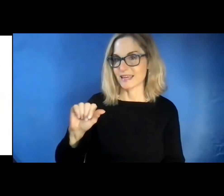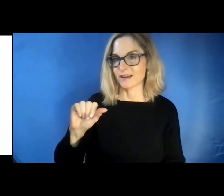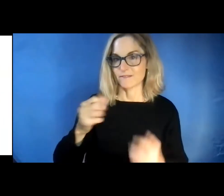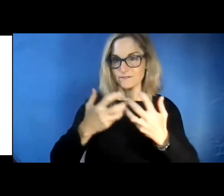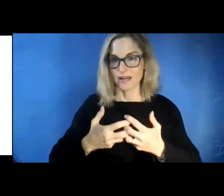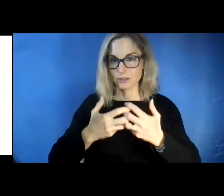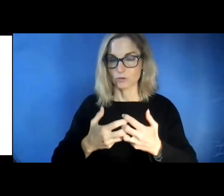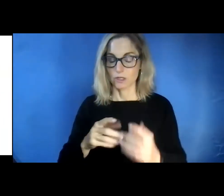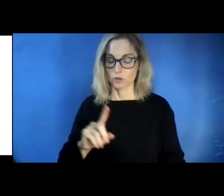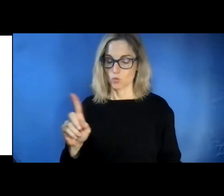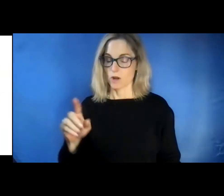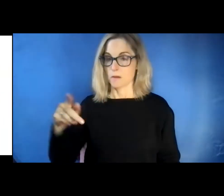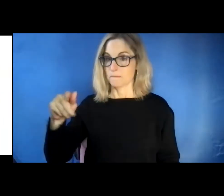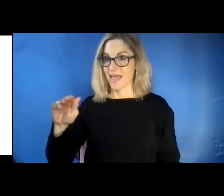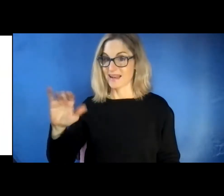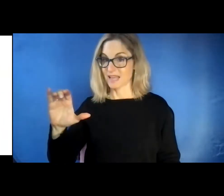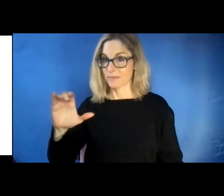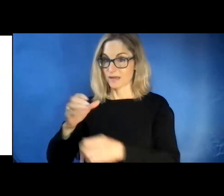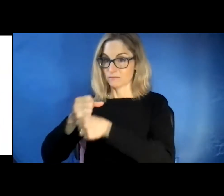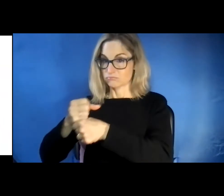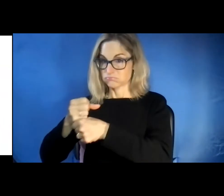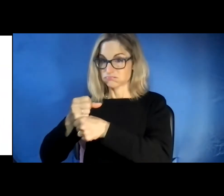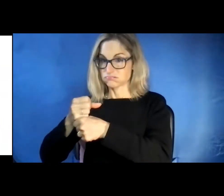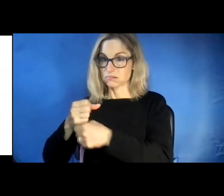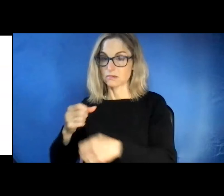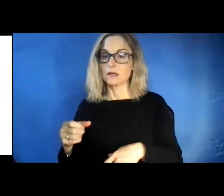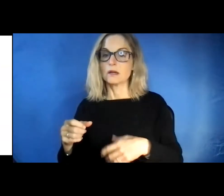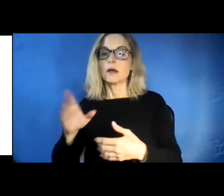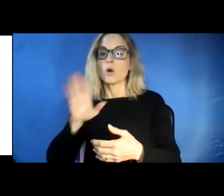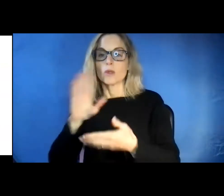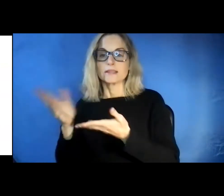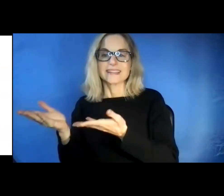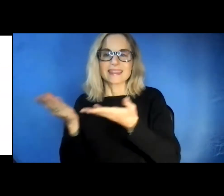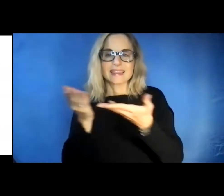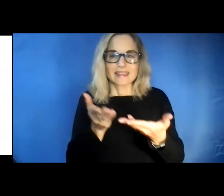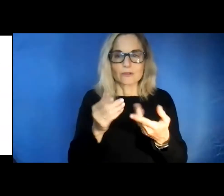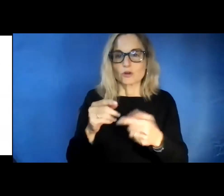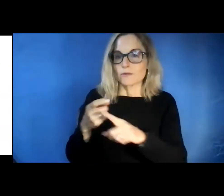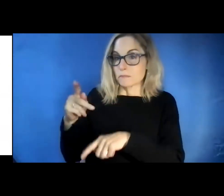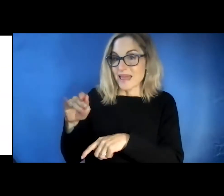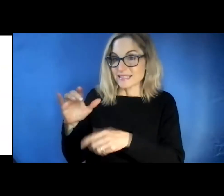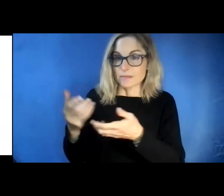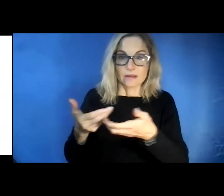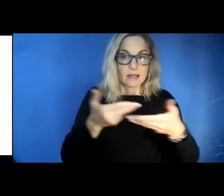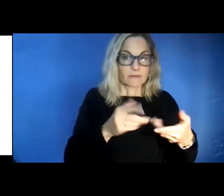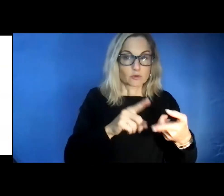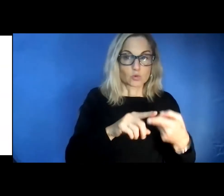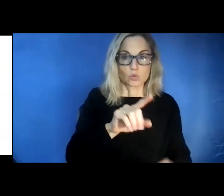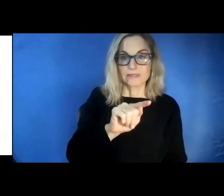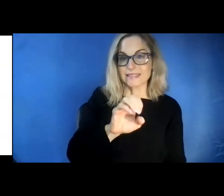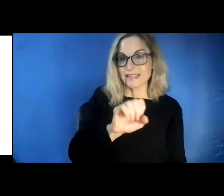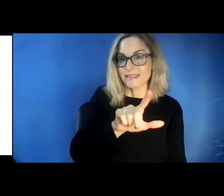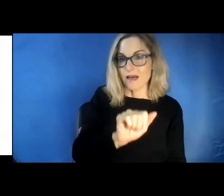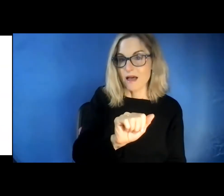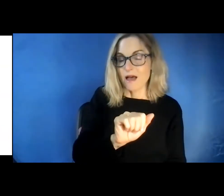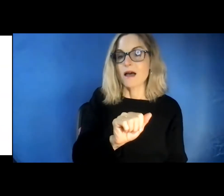Tesla meet. So all day long, these vehicles are delivering battery cells from Panasonic to Tesla, dropping them off, and then going